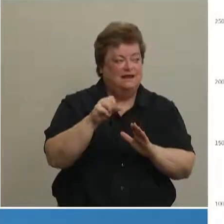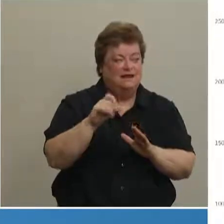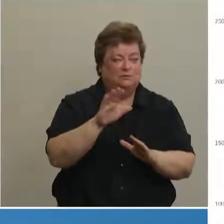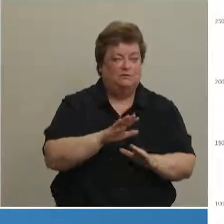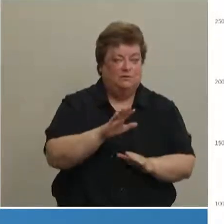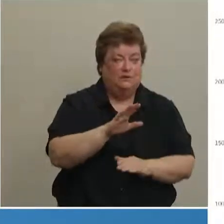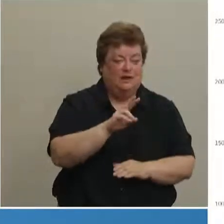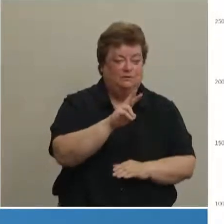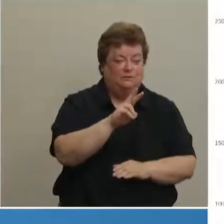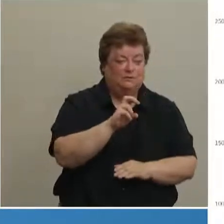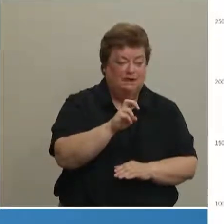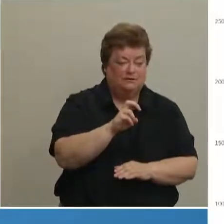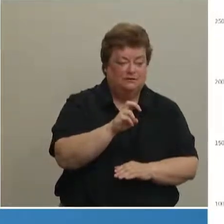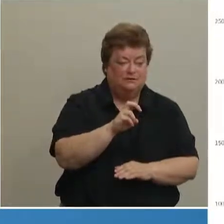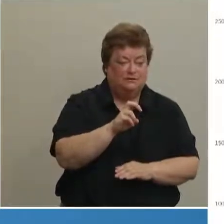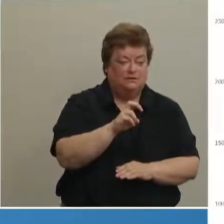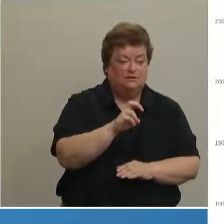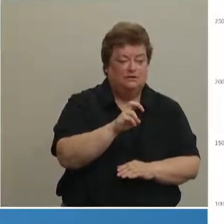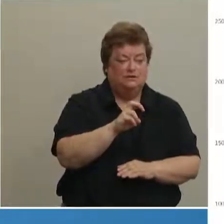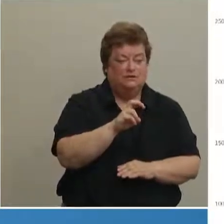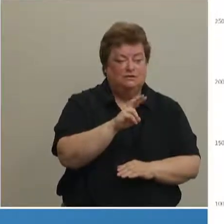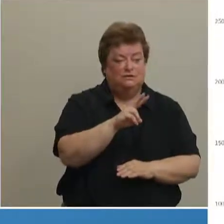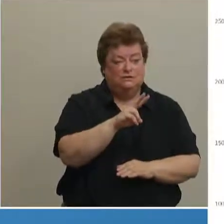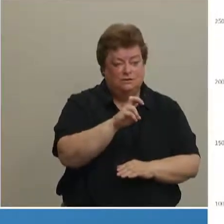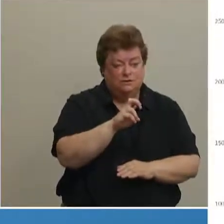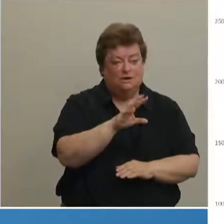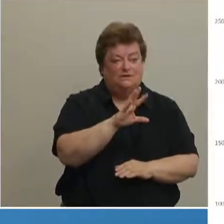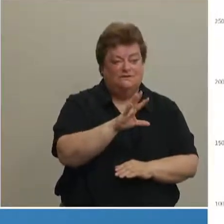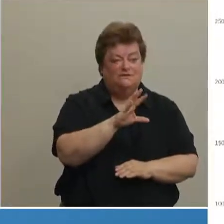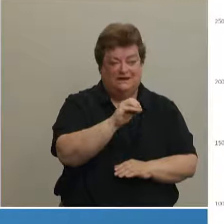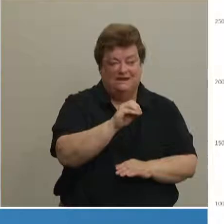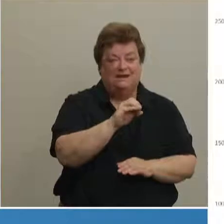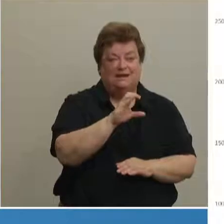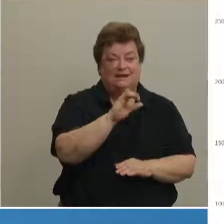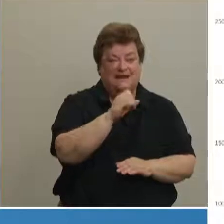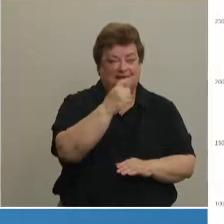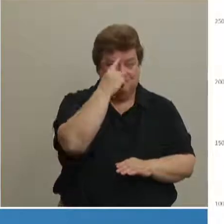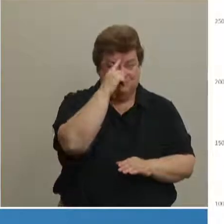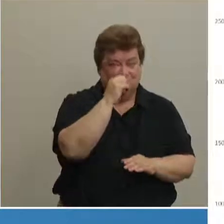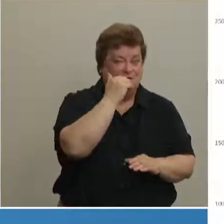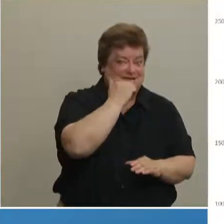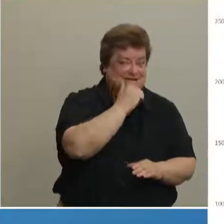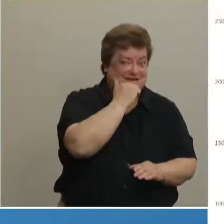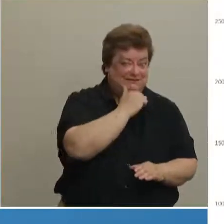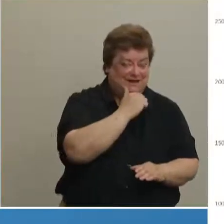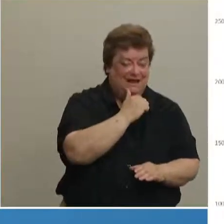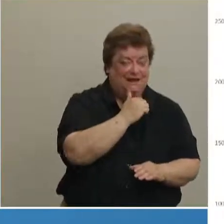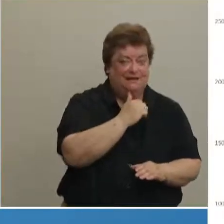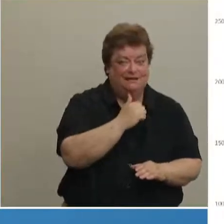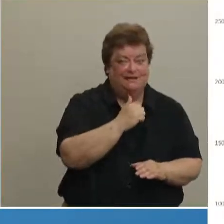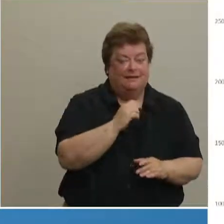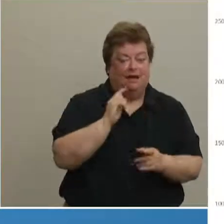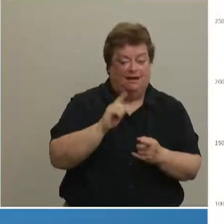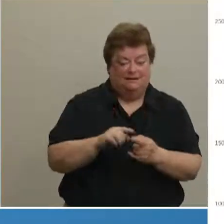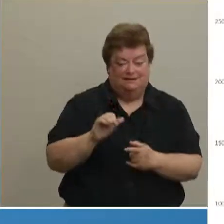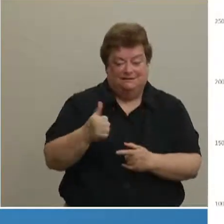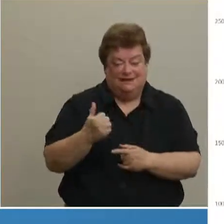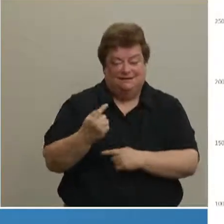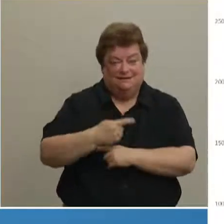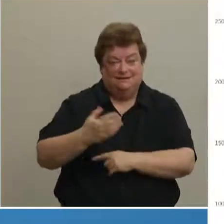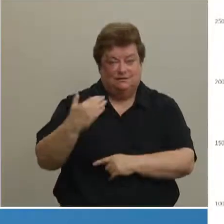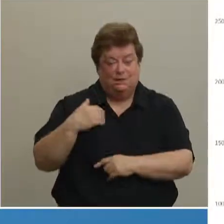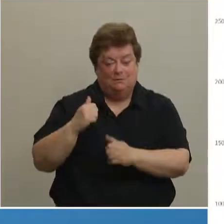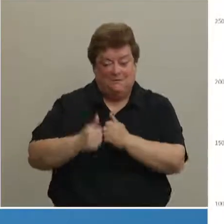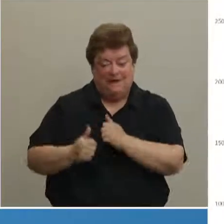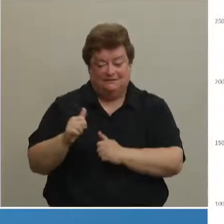around 240 to 250 cases per day until 10 days ago. In the past 10